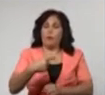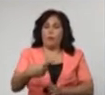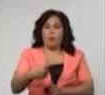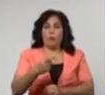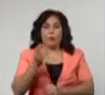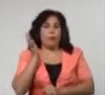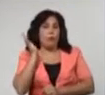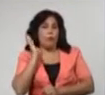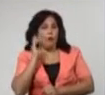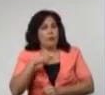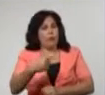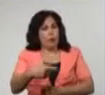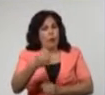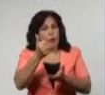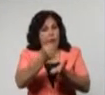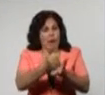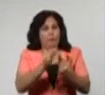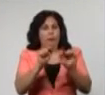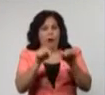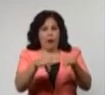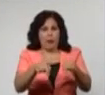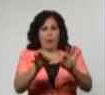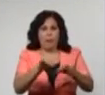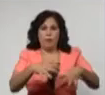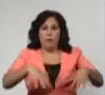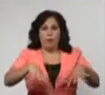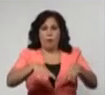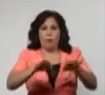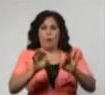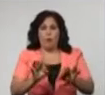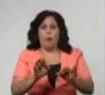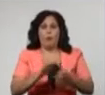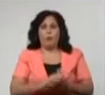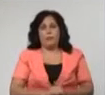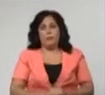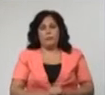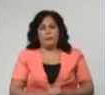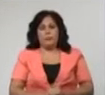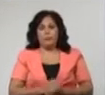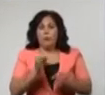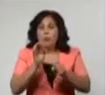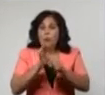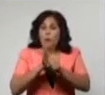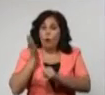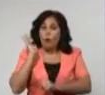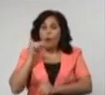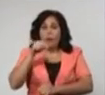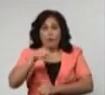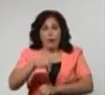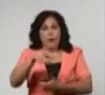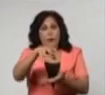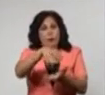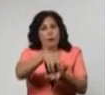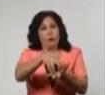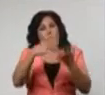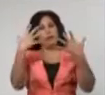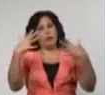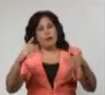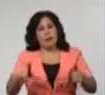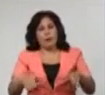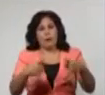the COVID-19. So thanks and congratulations to all the workers of